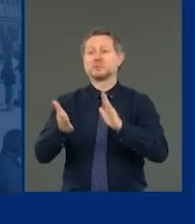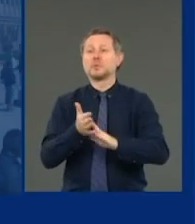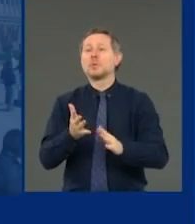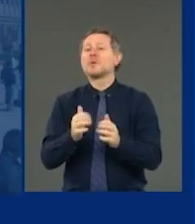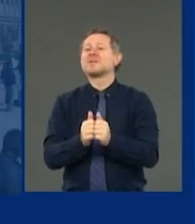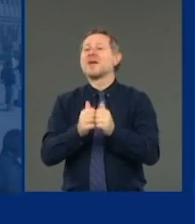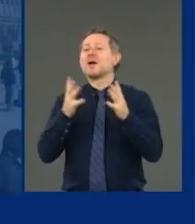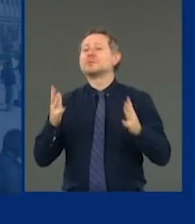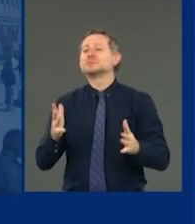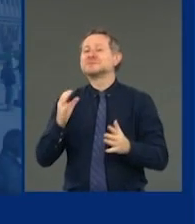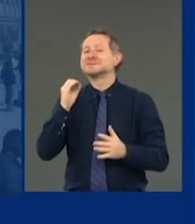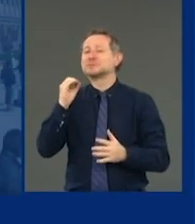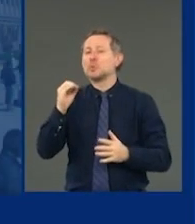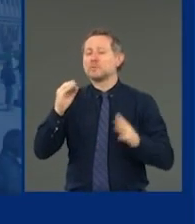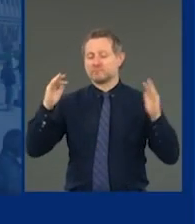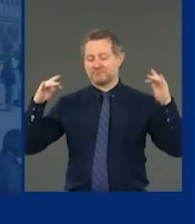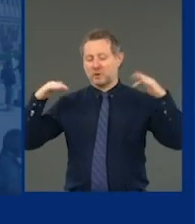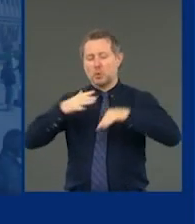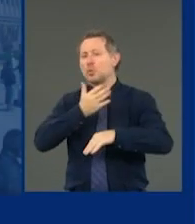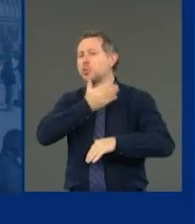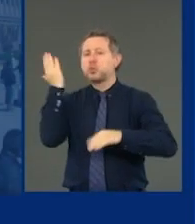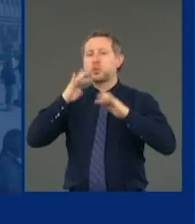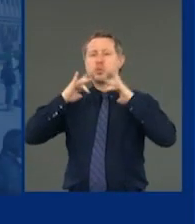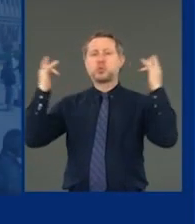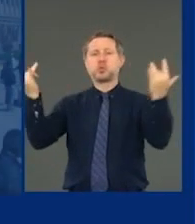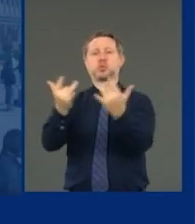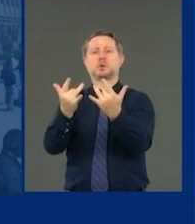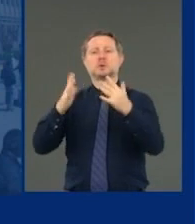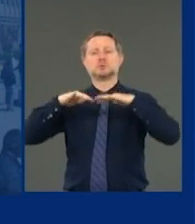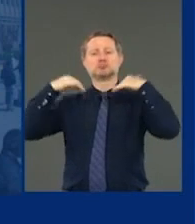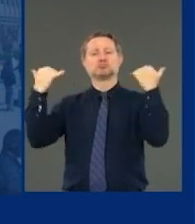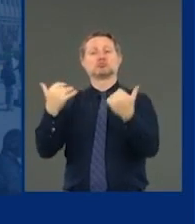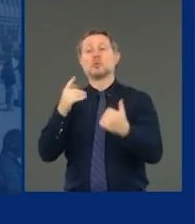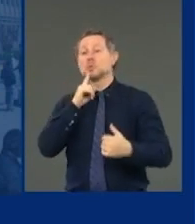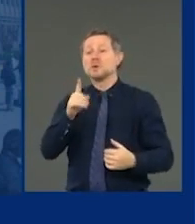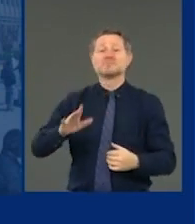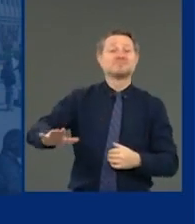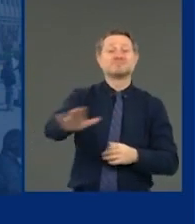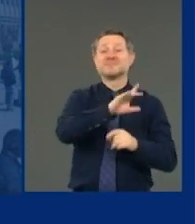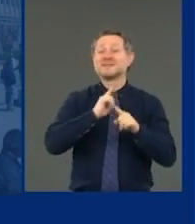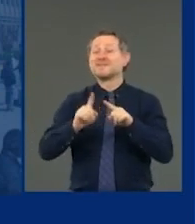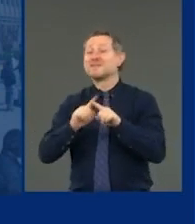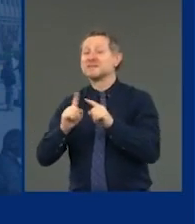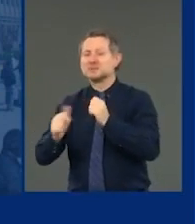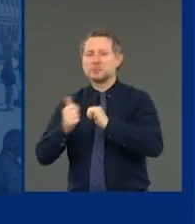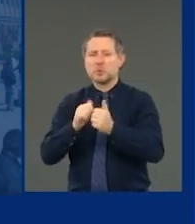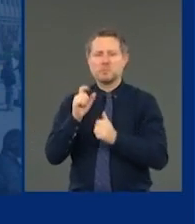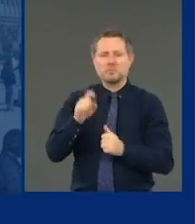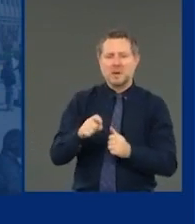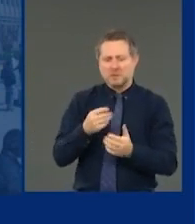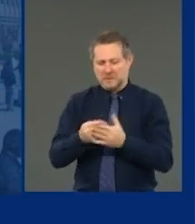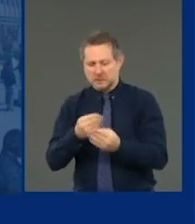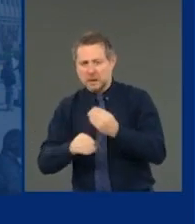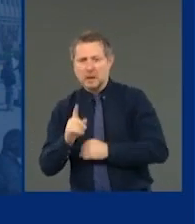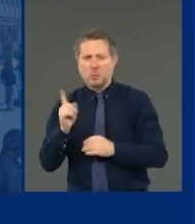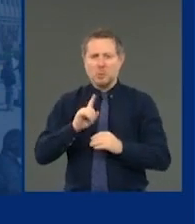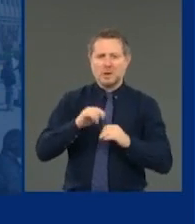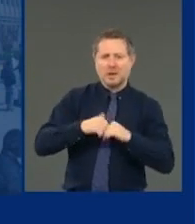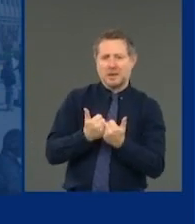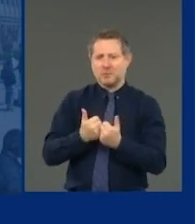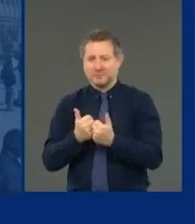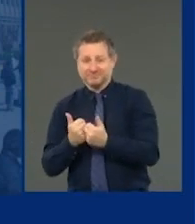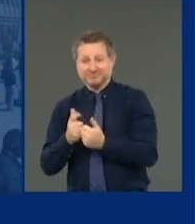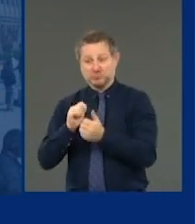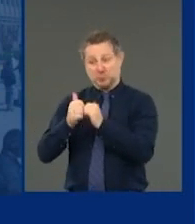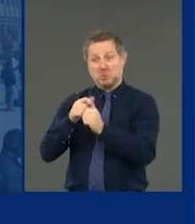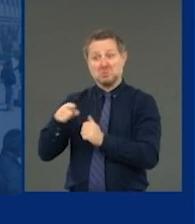is more an economic calculus for different sports. Some sports franchises can make this work easier